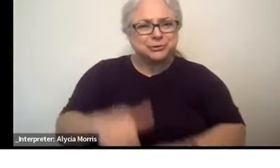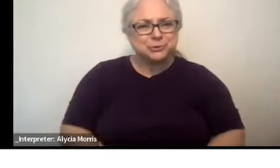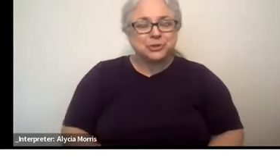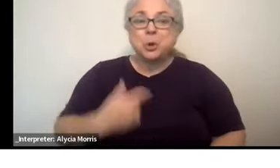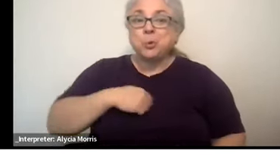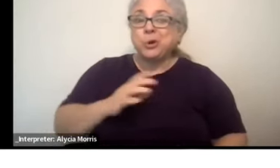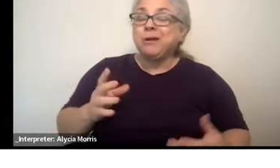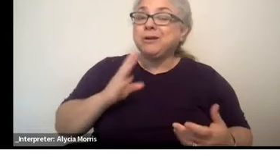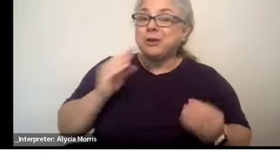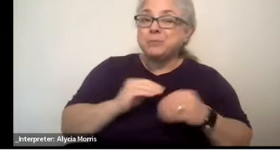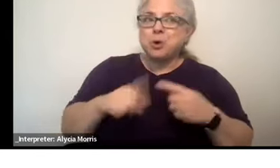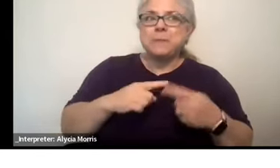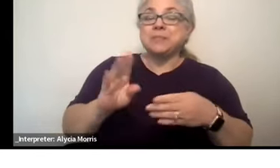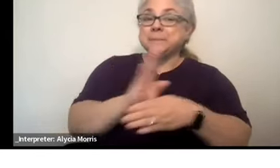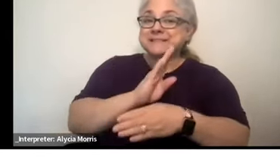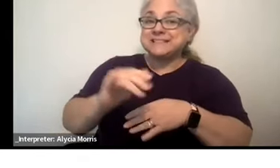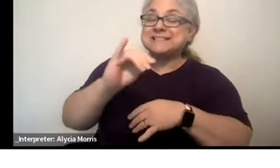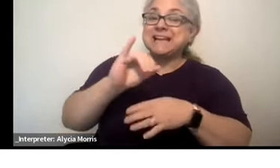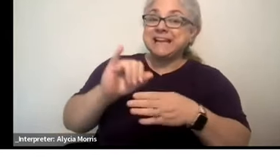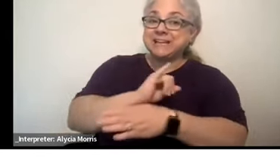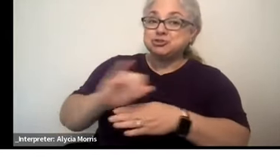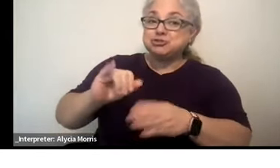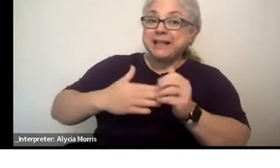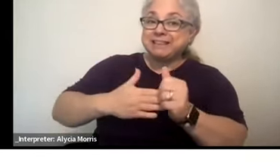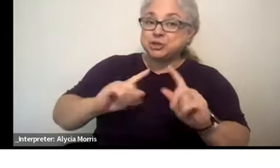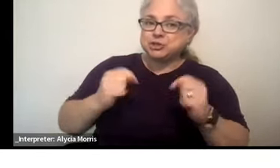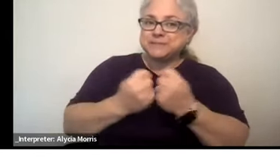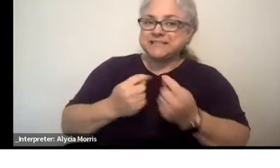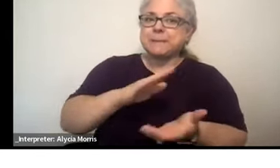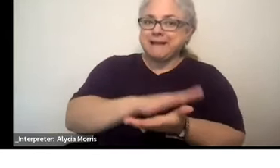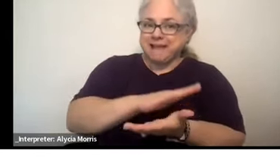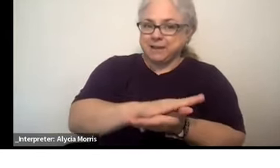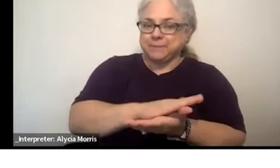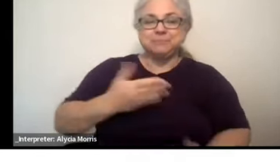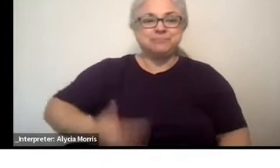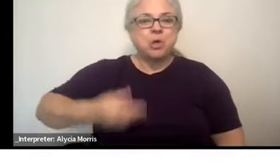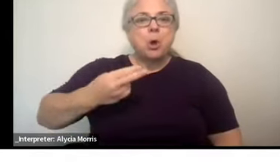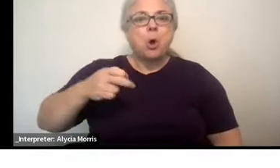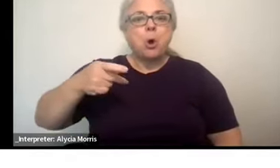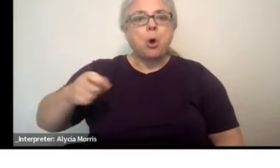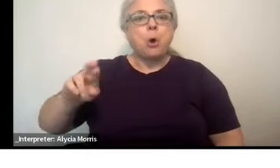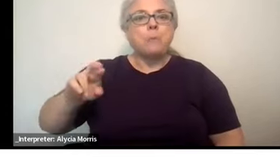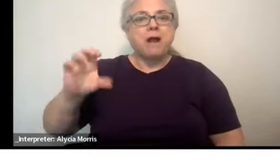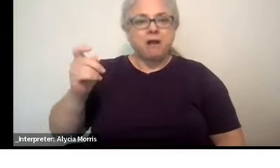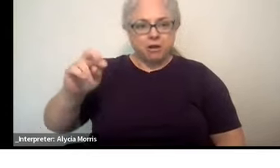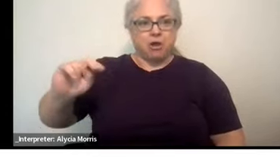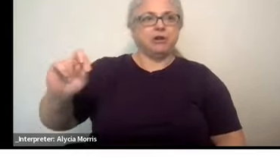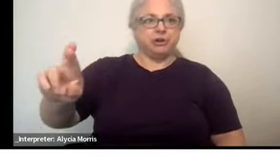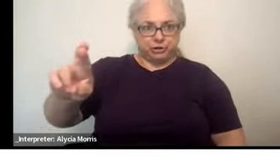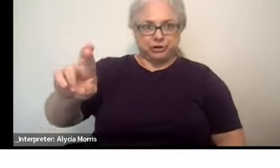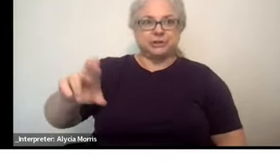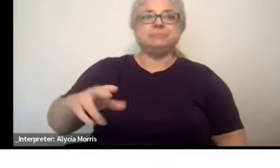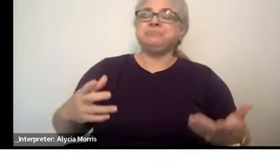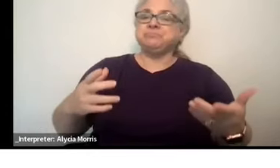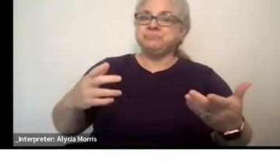Business and Industry Leadership Team Academy. I'm Hope Cotner. I'm president of the Center for Occupational Research and Development,